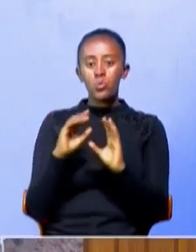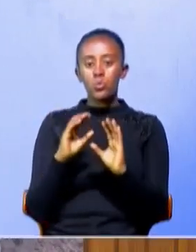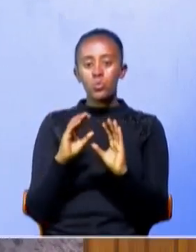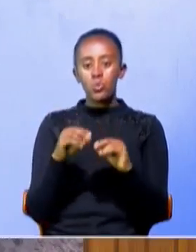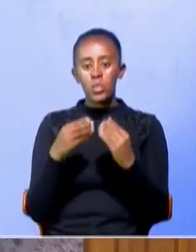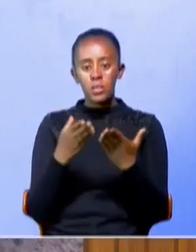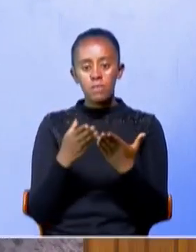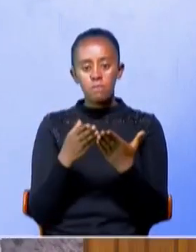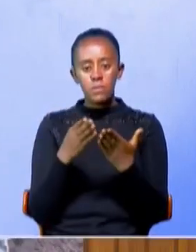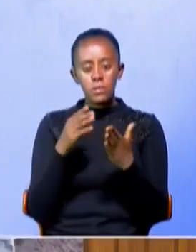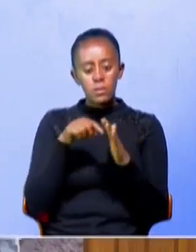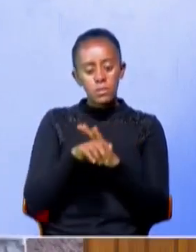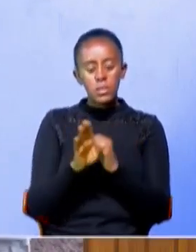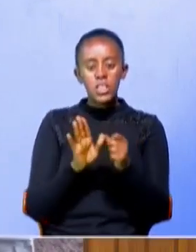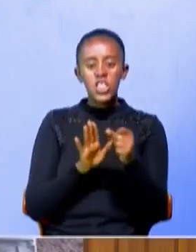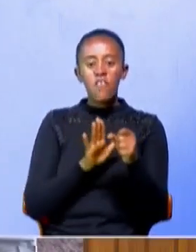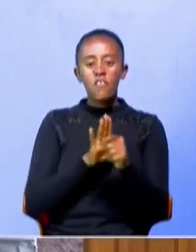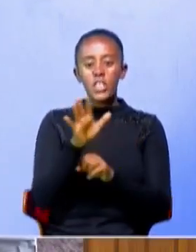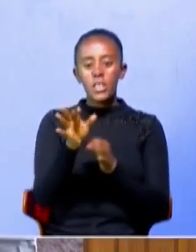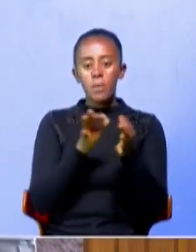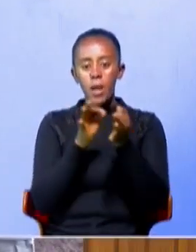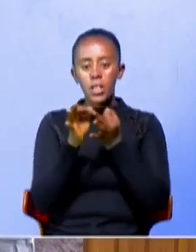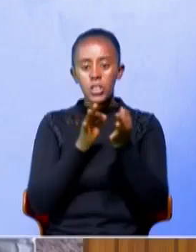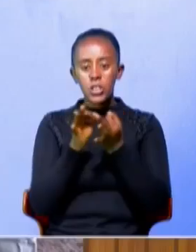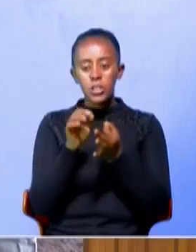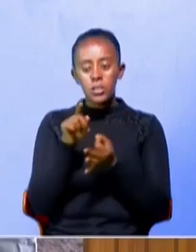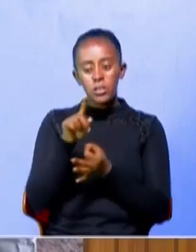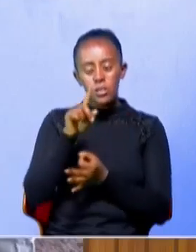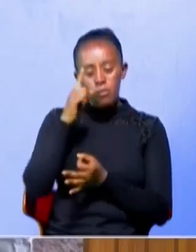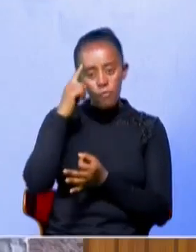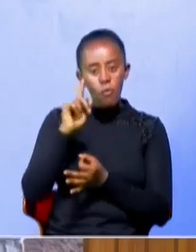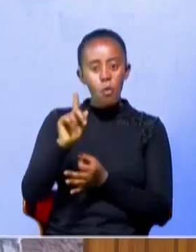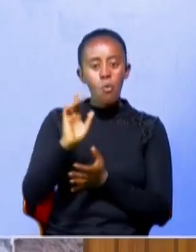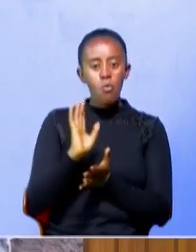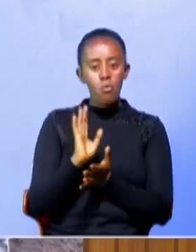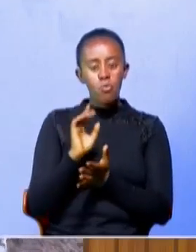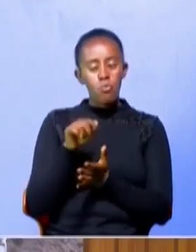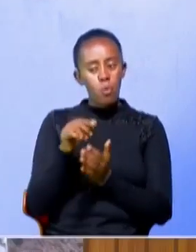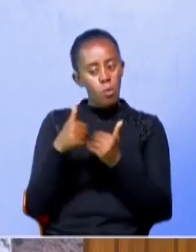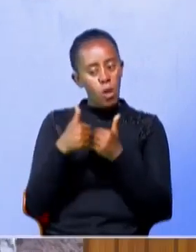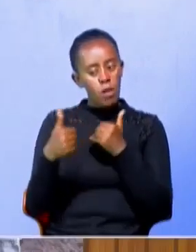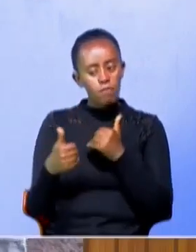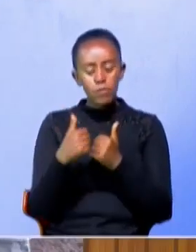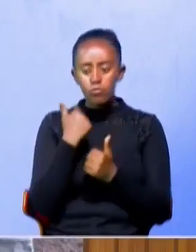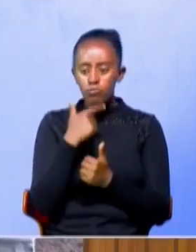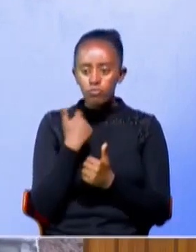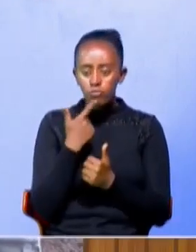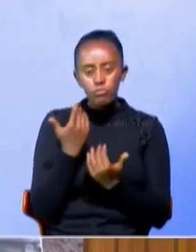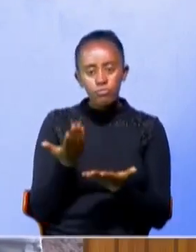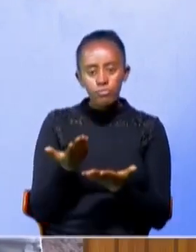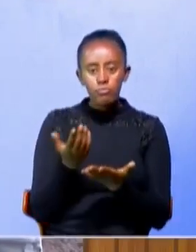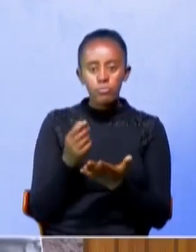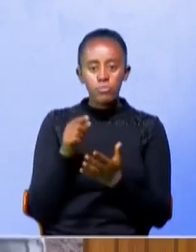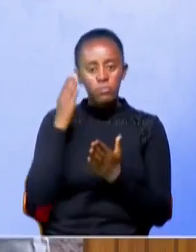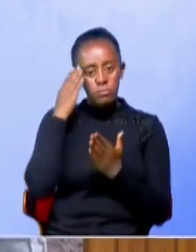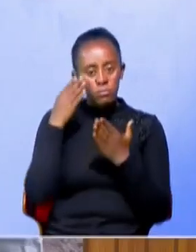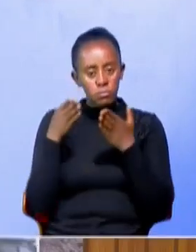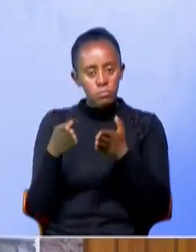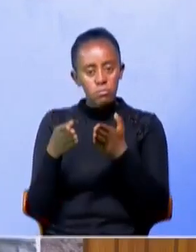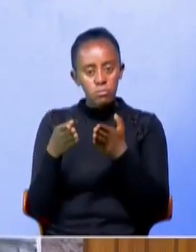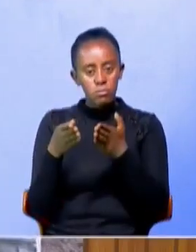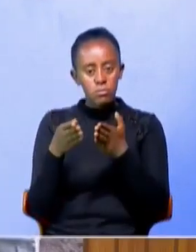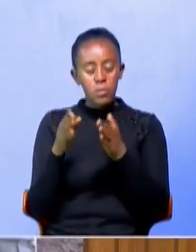sufficient explanation about the question that I'm asking for? You have to identify the person that concerns about the